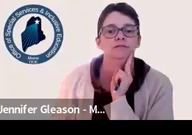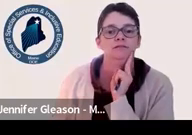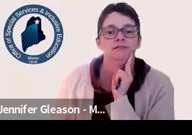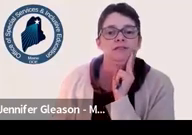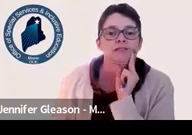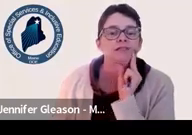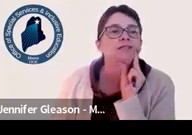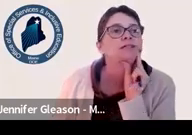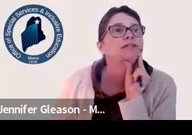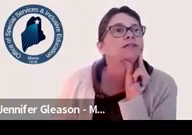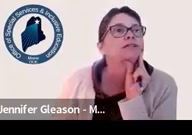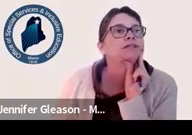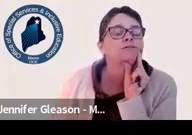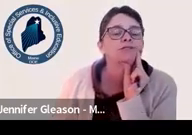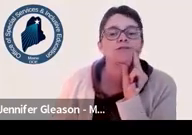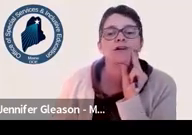right.